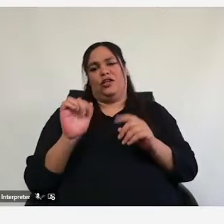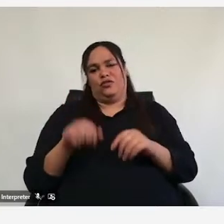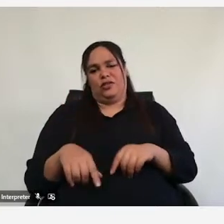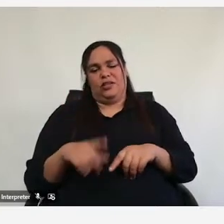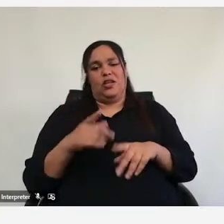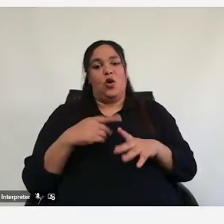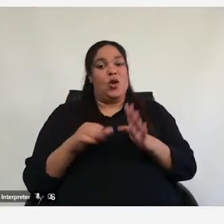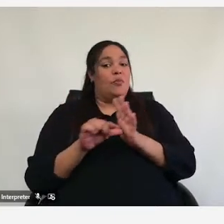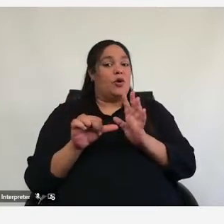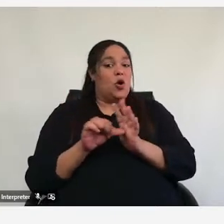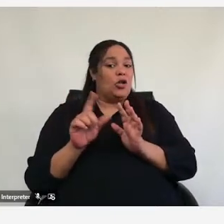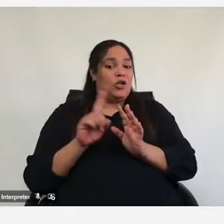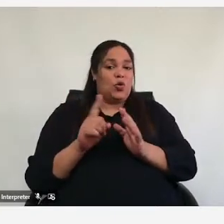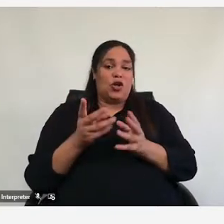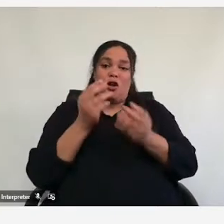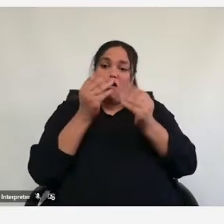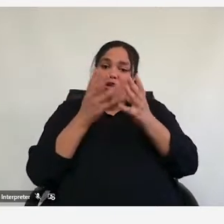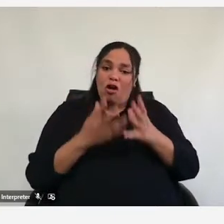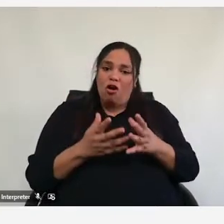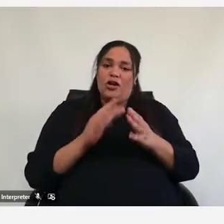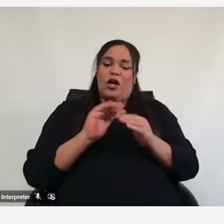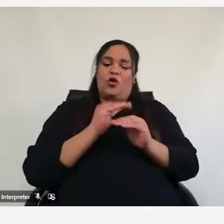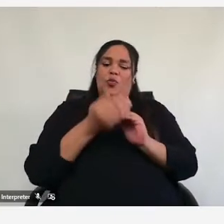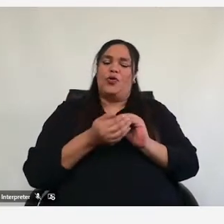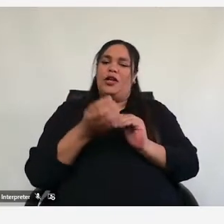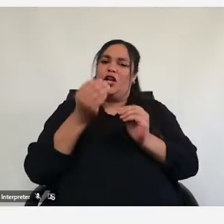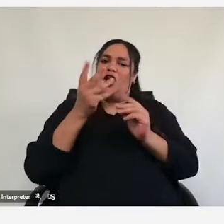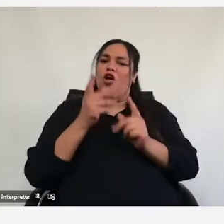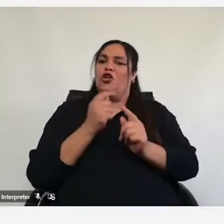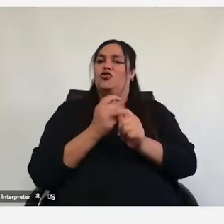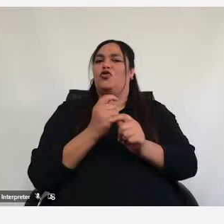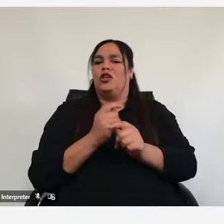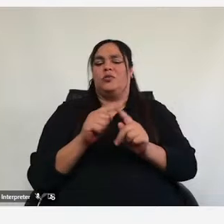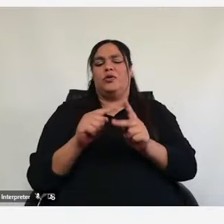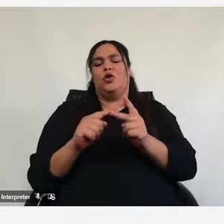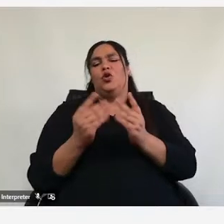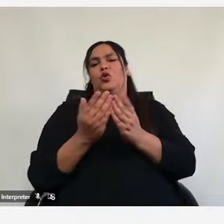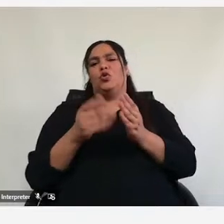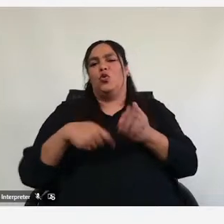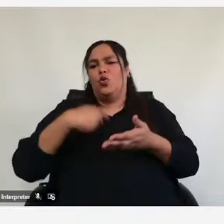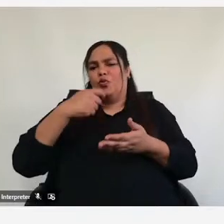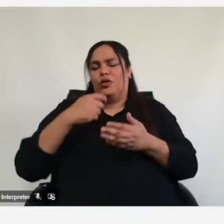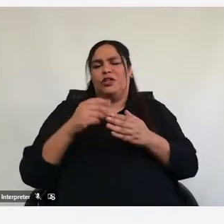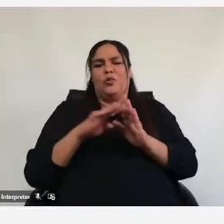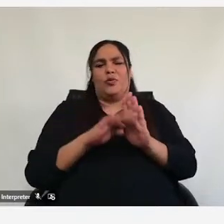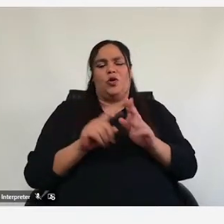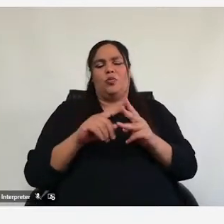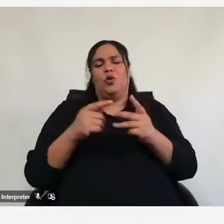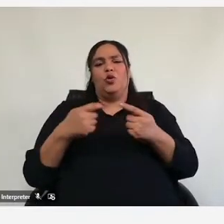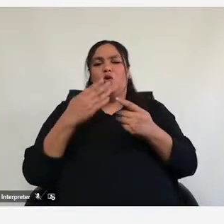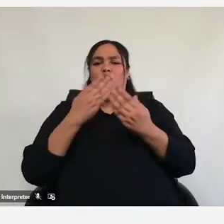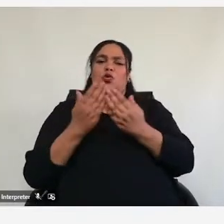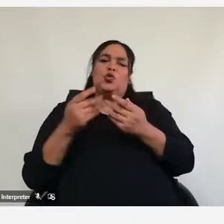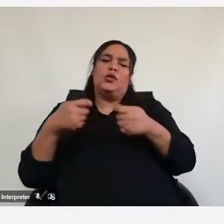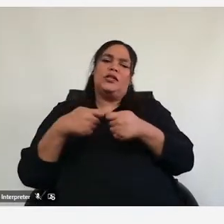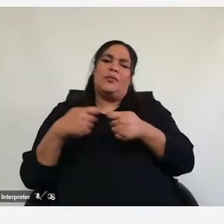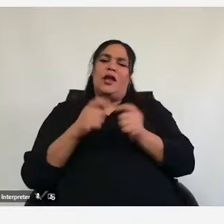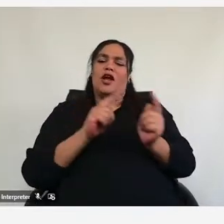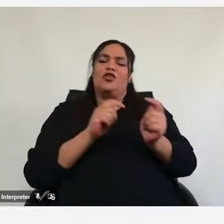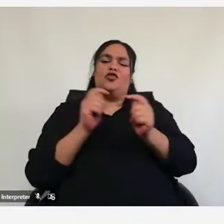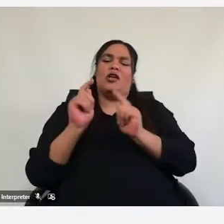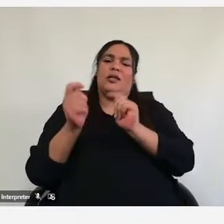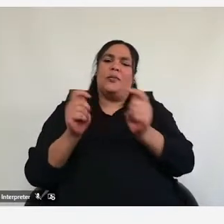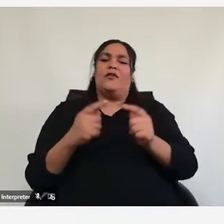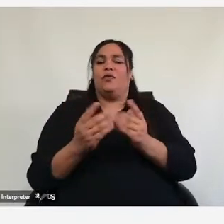are prioritizing learners by protecting learner transport, school nutrition, school subsidies, and transfer payments to